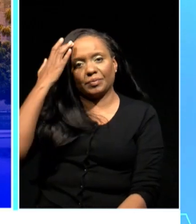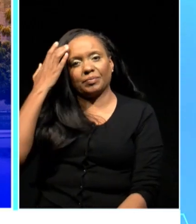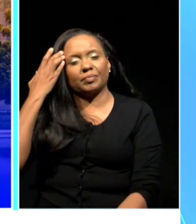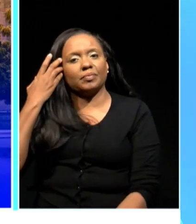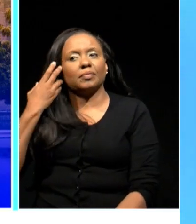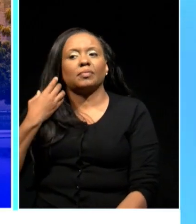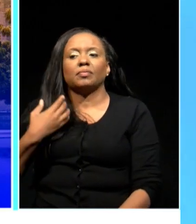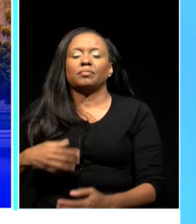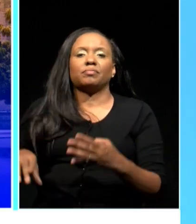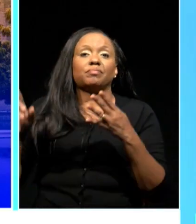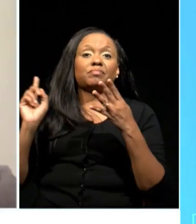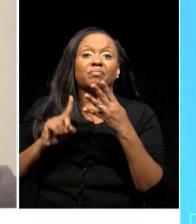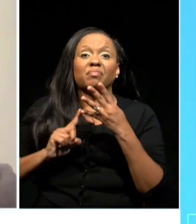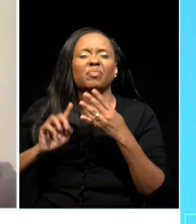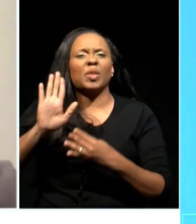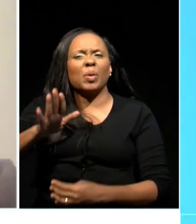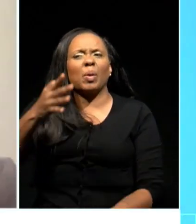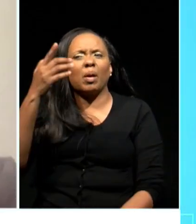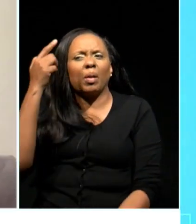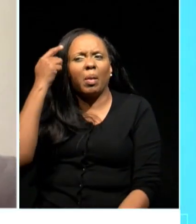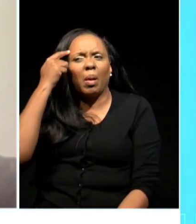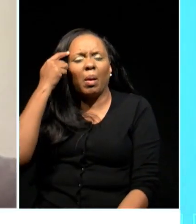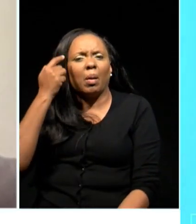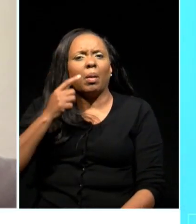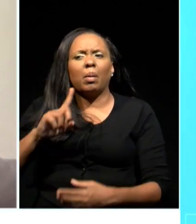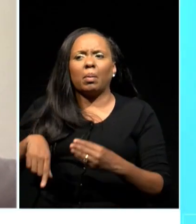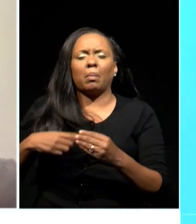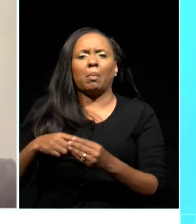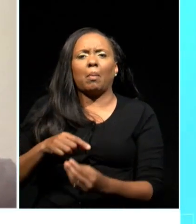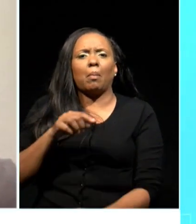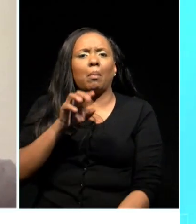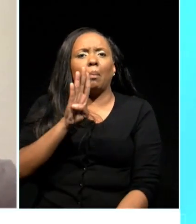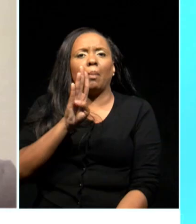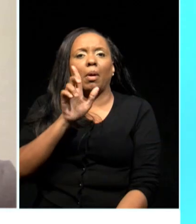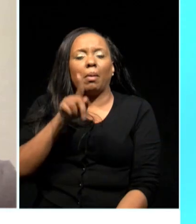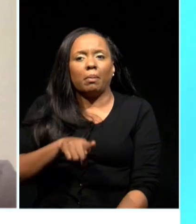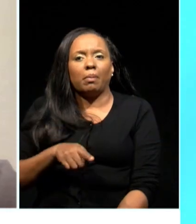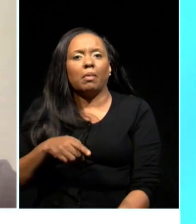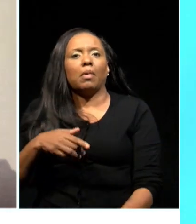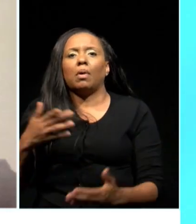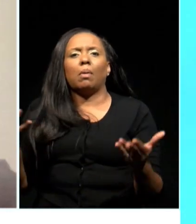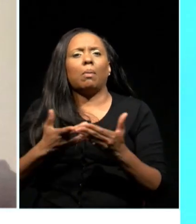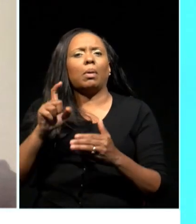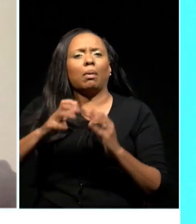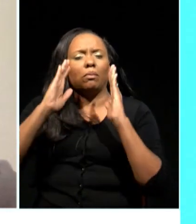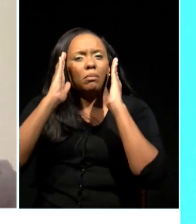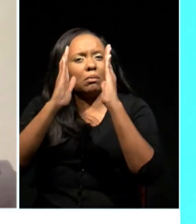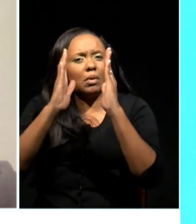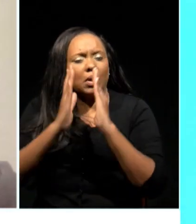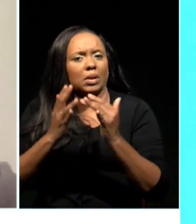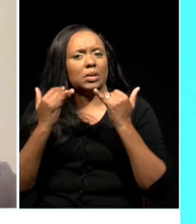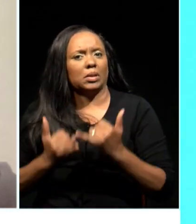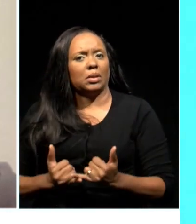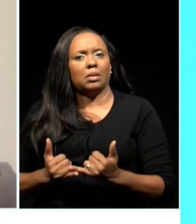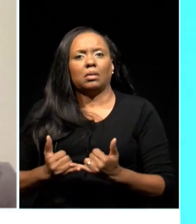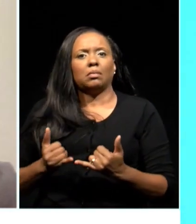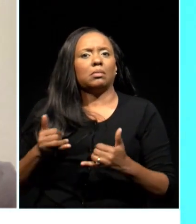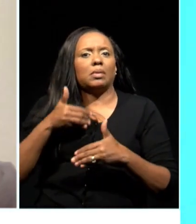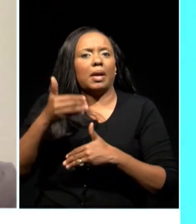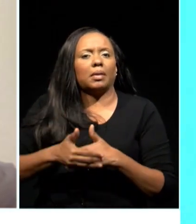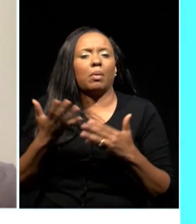to you. Your thoughts on what are some of the things that the Mia Motley-led administration should be focused on as they now take up this